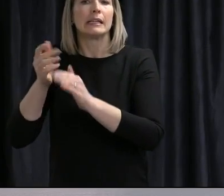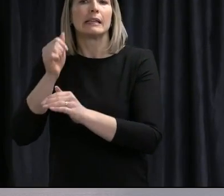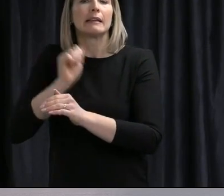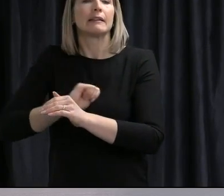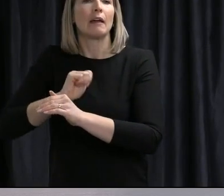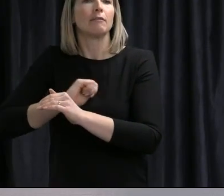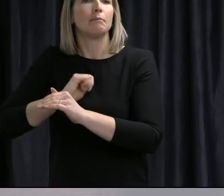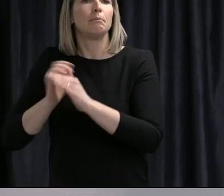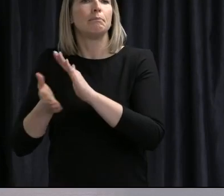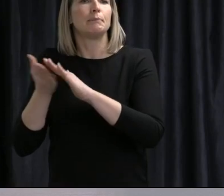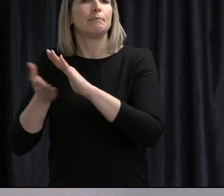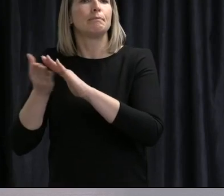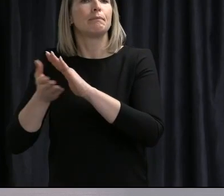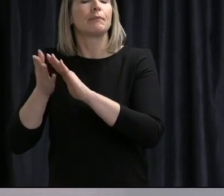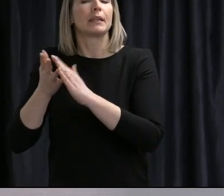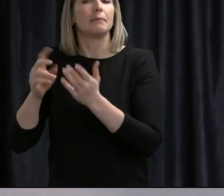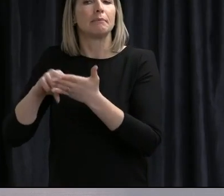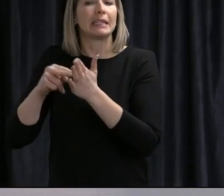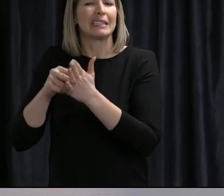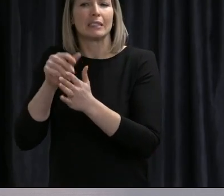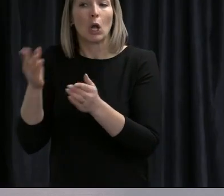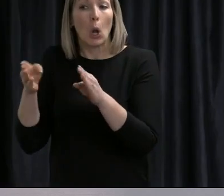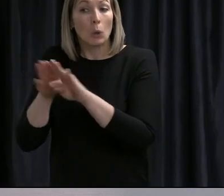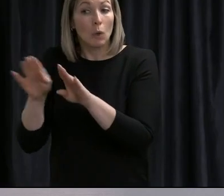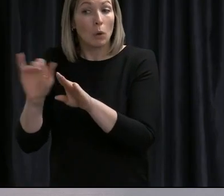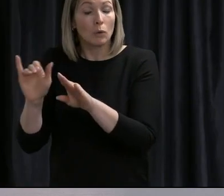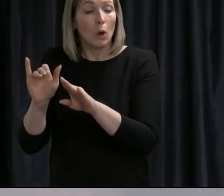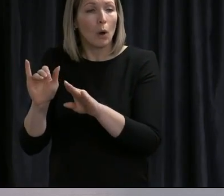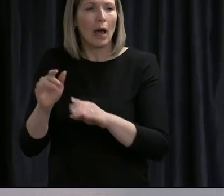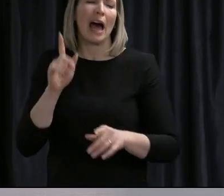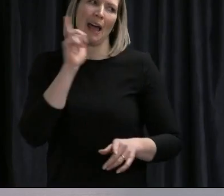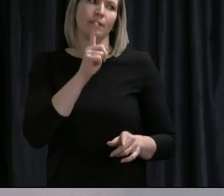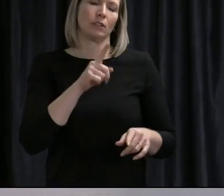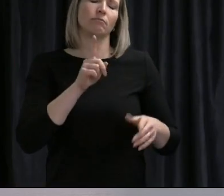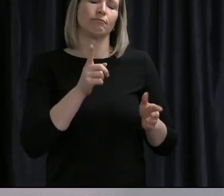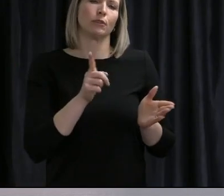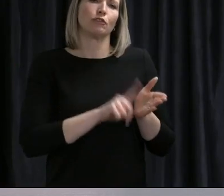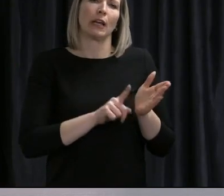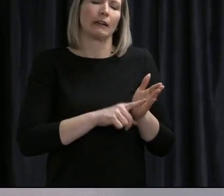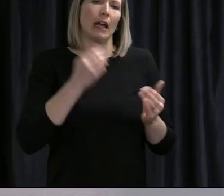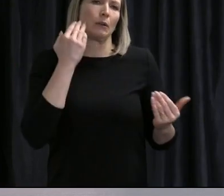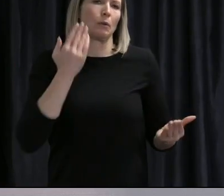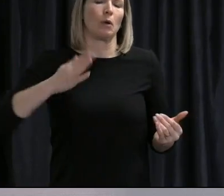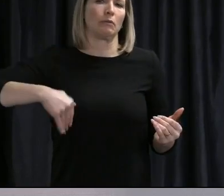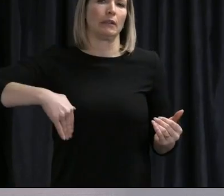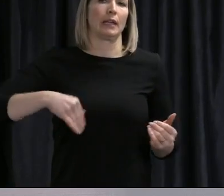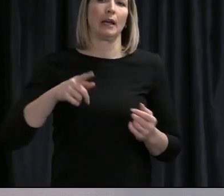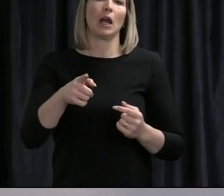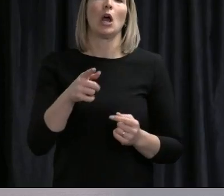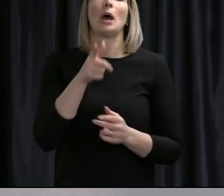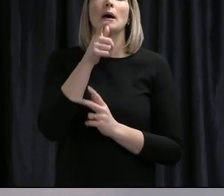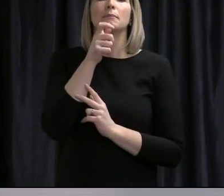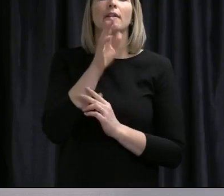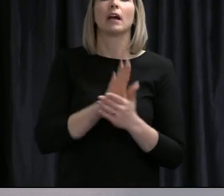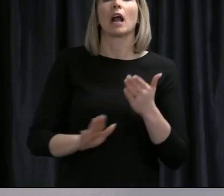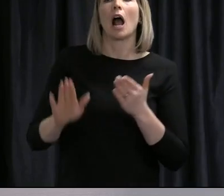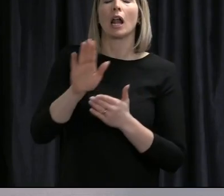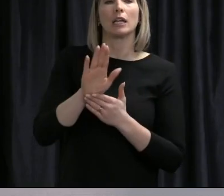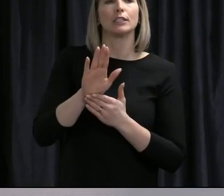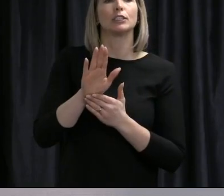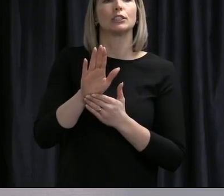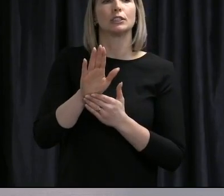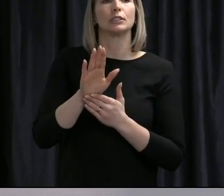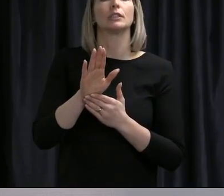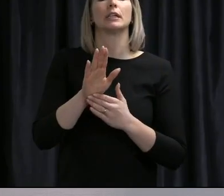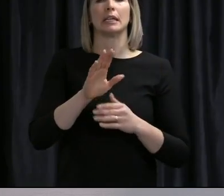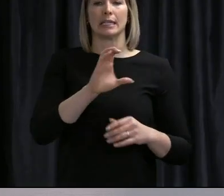tutoring centers and private colleges? Well, private colleges, right now, we already know what the university will be doing on Wednesday at 5 o'clock